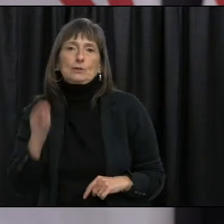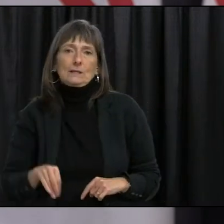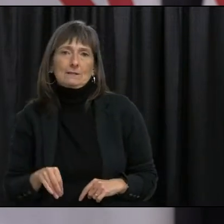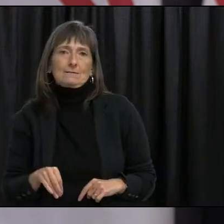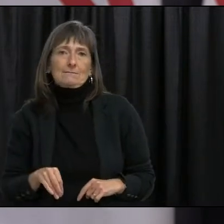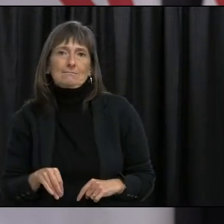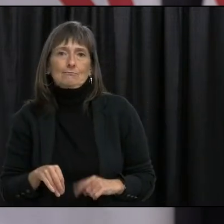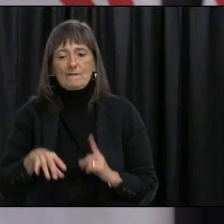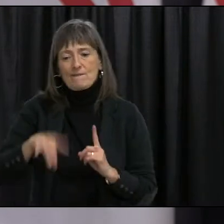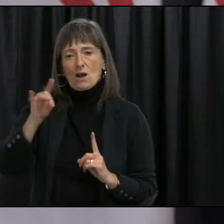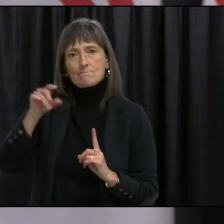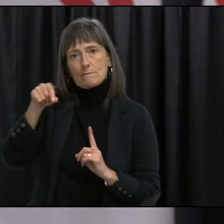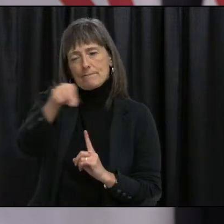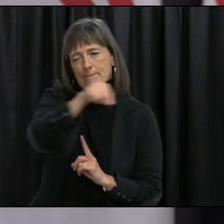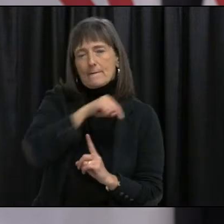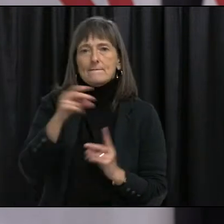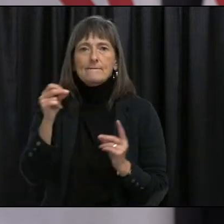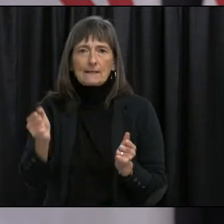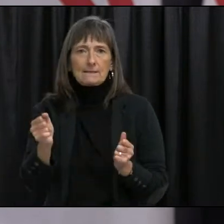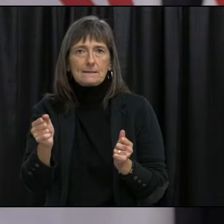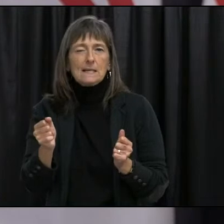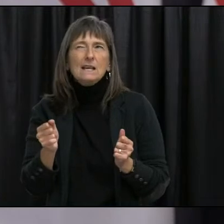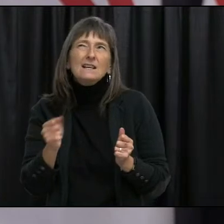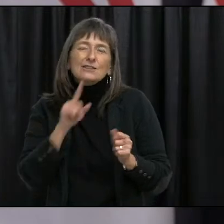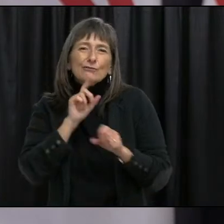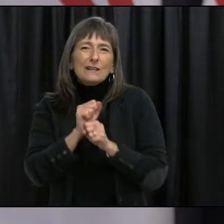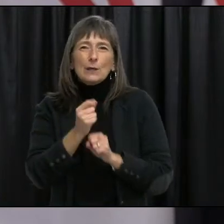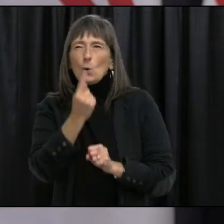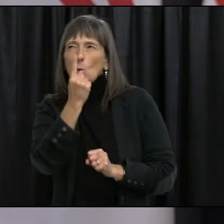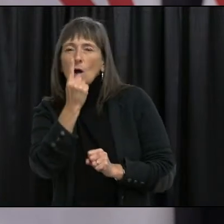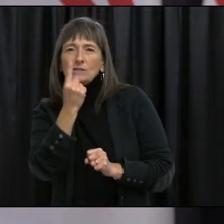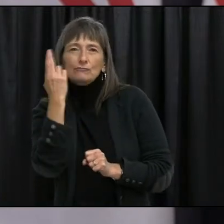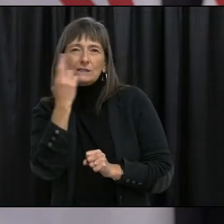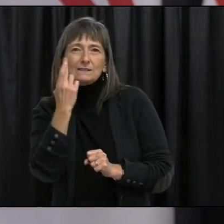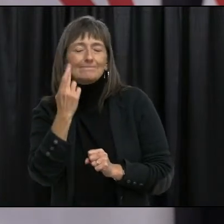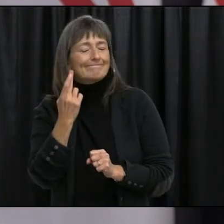things rather than one magic bullet or secret sauce.